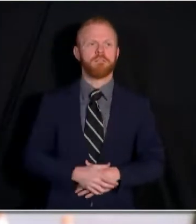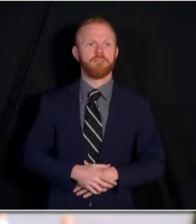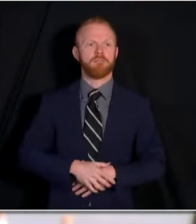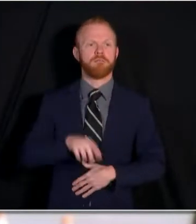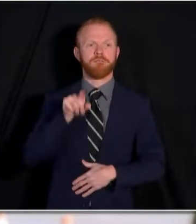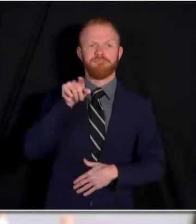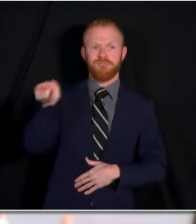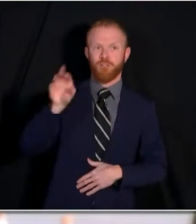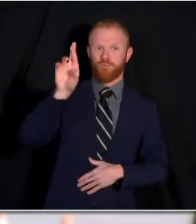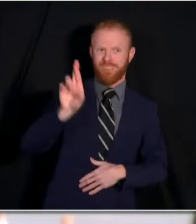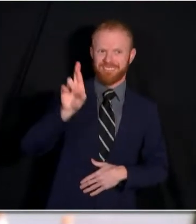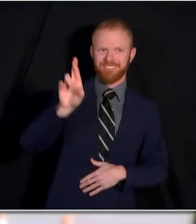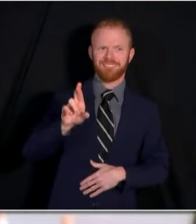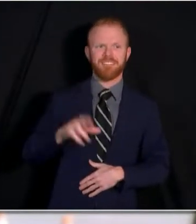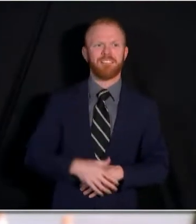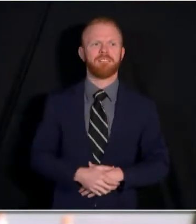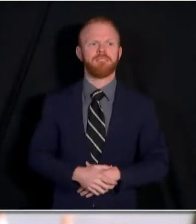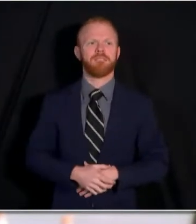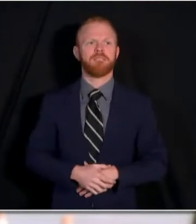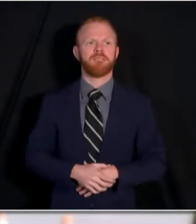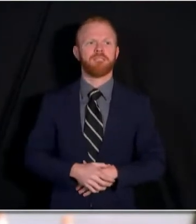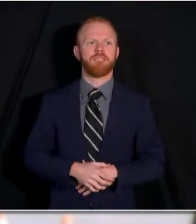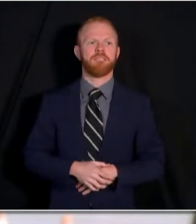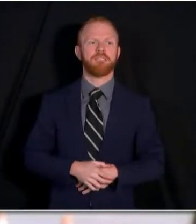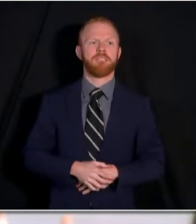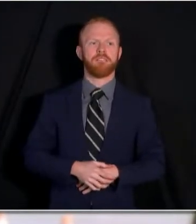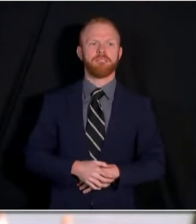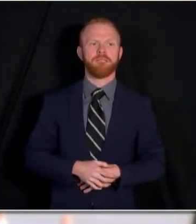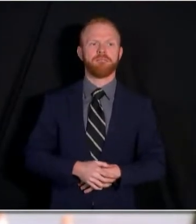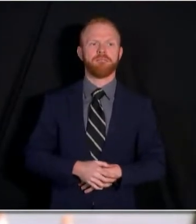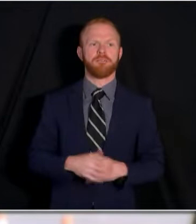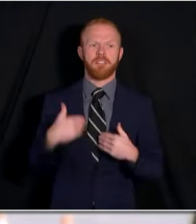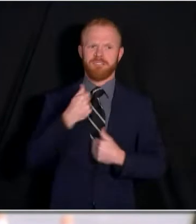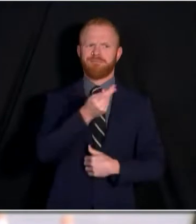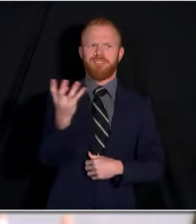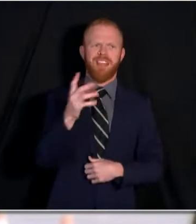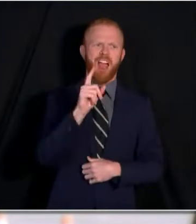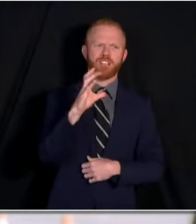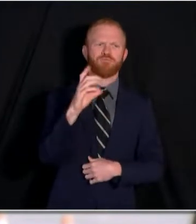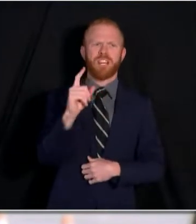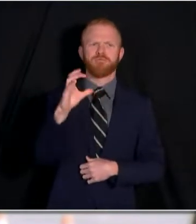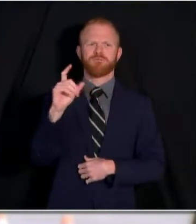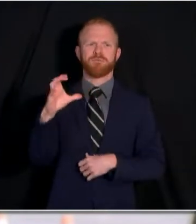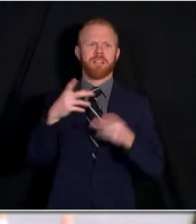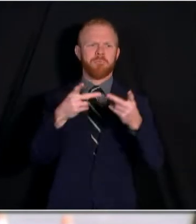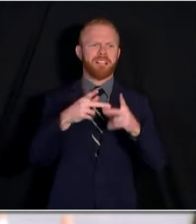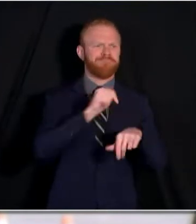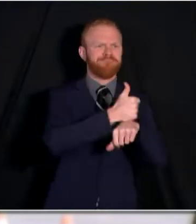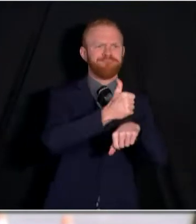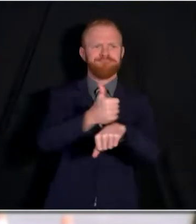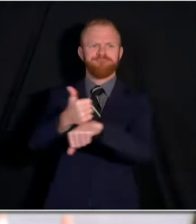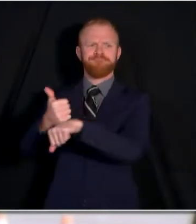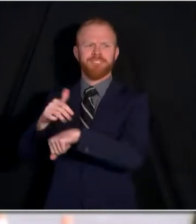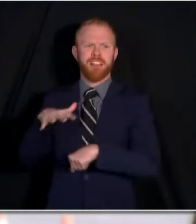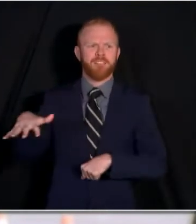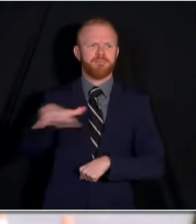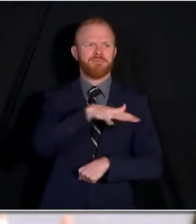where we've had several hundred spread across Los Angeles and also across California and across the rest of the